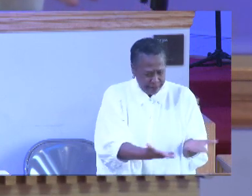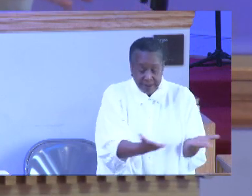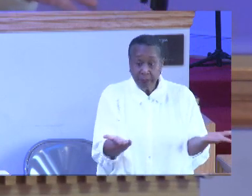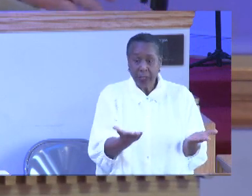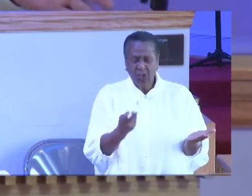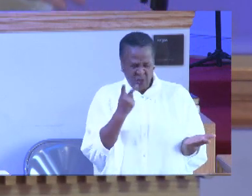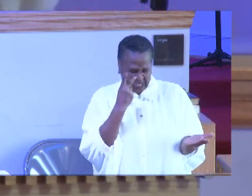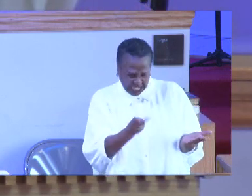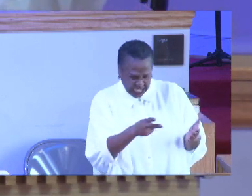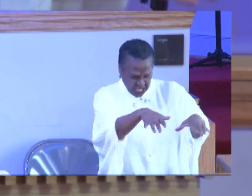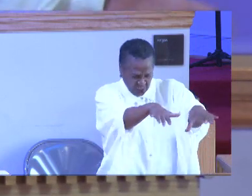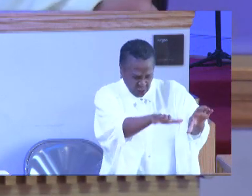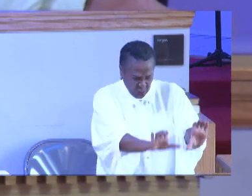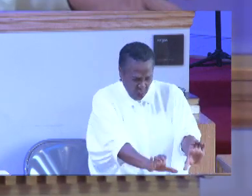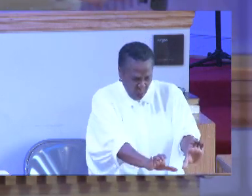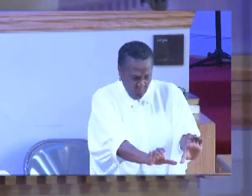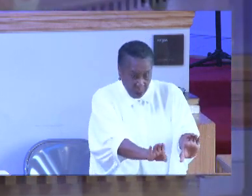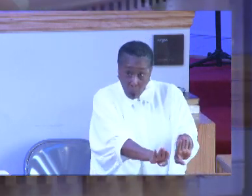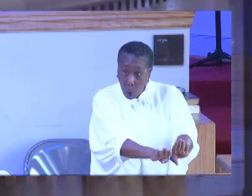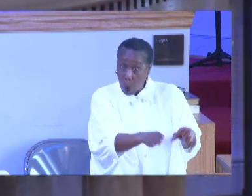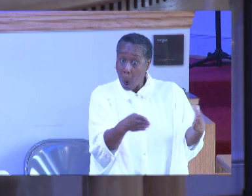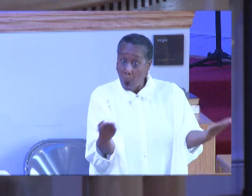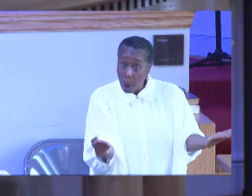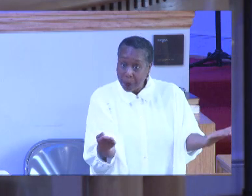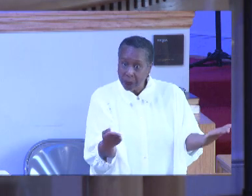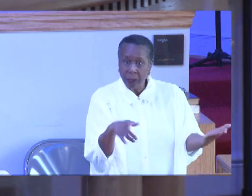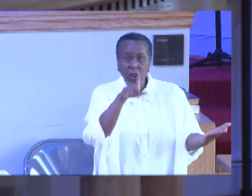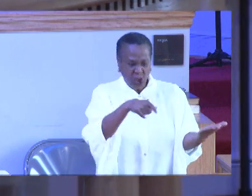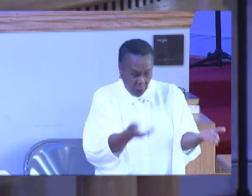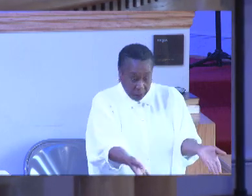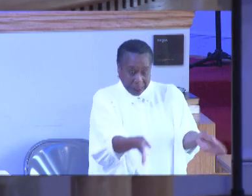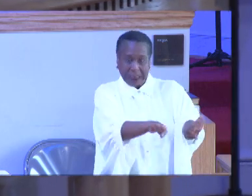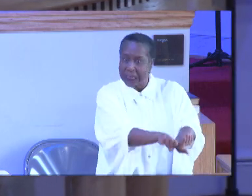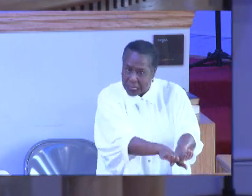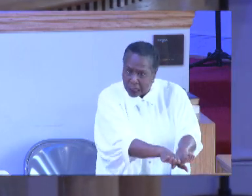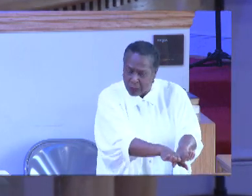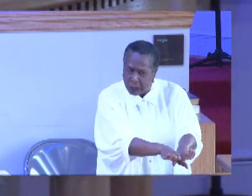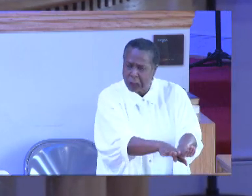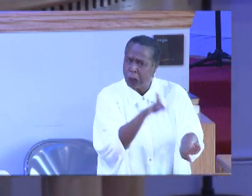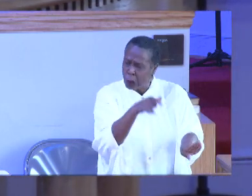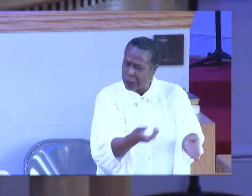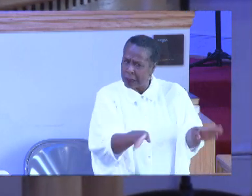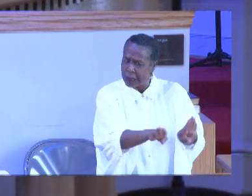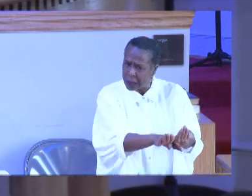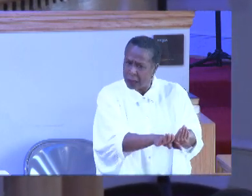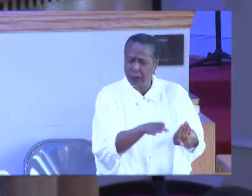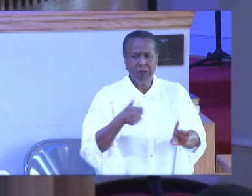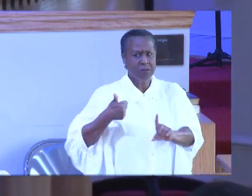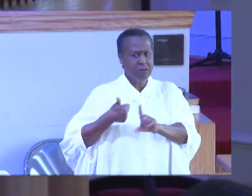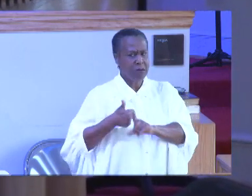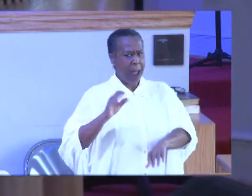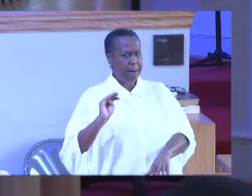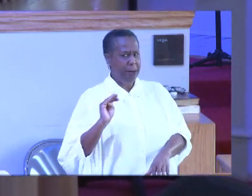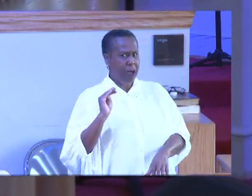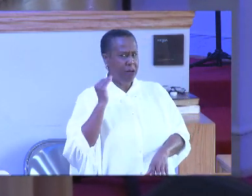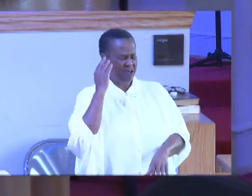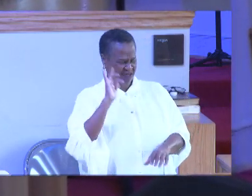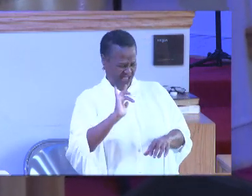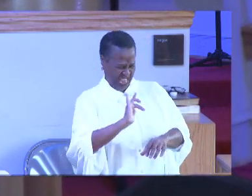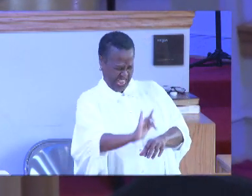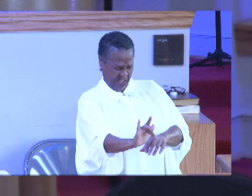the tomb opened, which ought to be sealed, and having experienced an empty